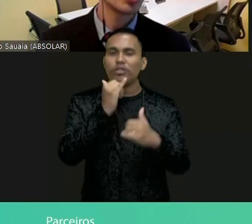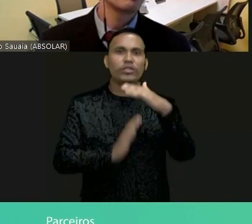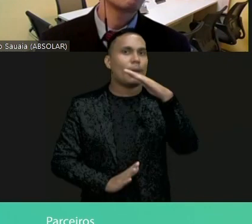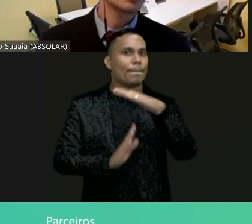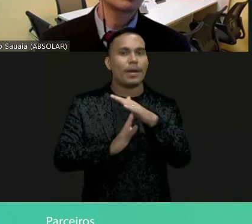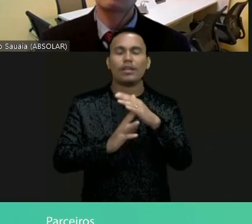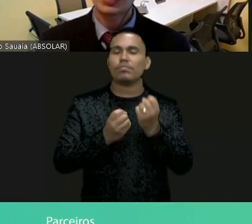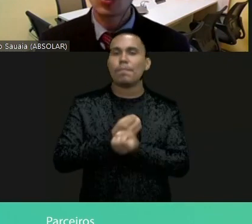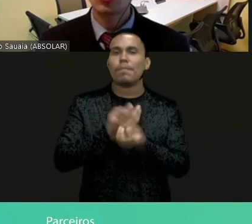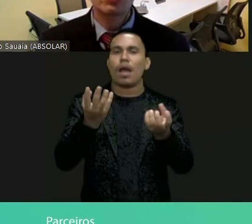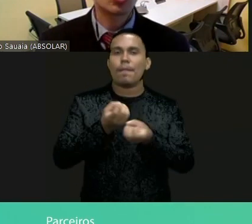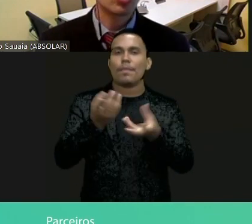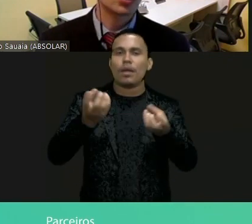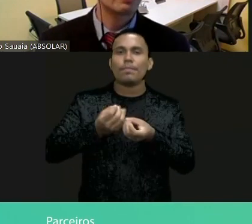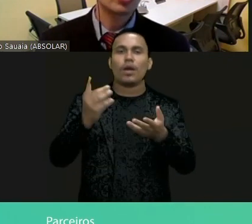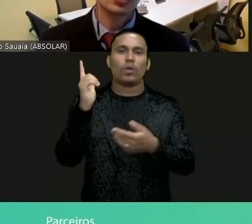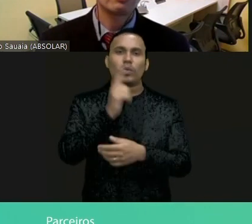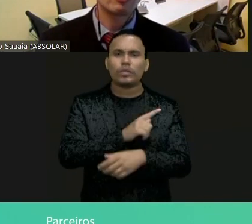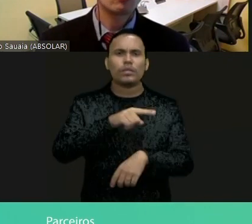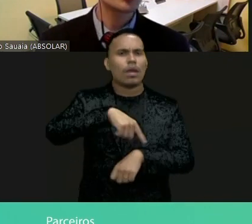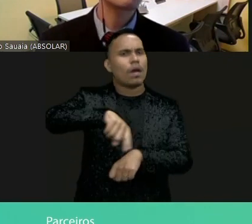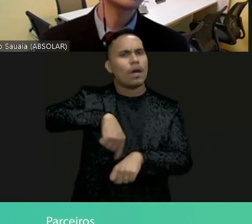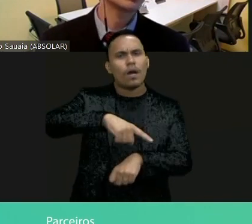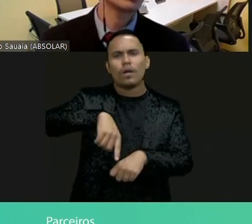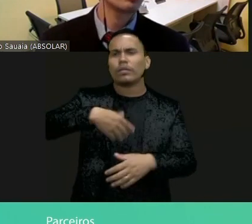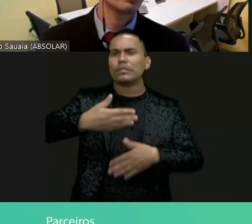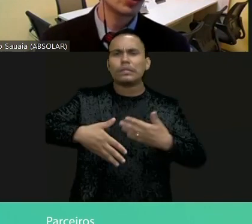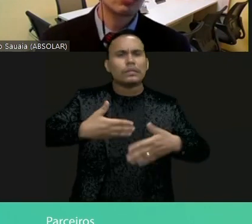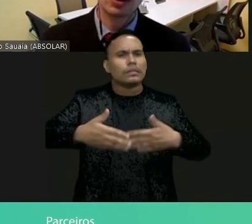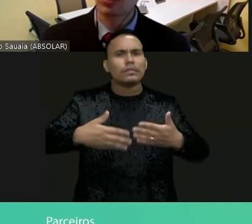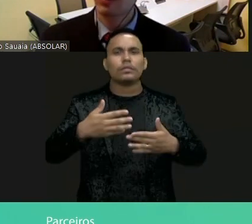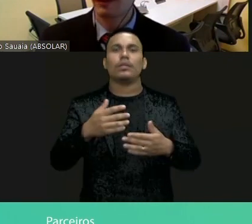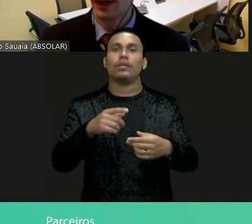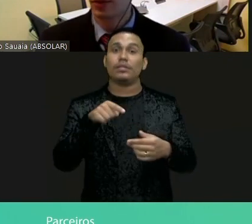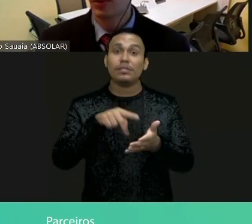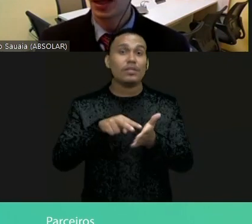and operating in the maximum capacity,